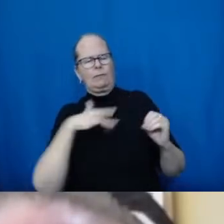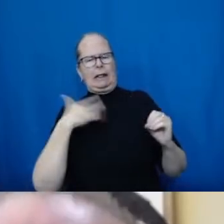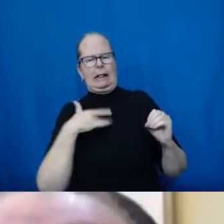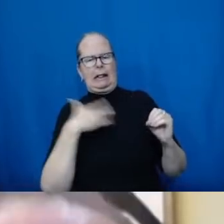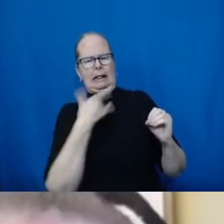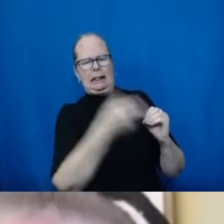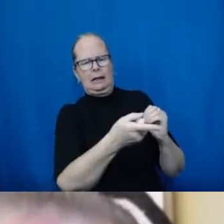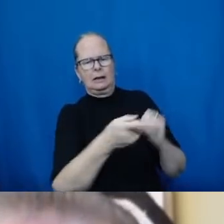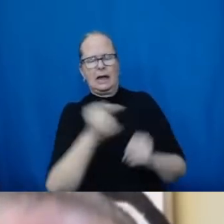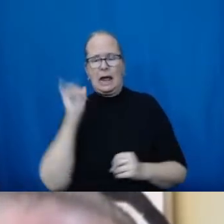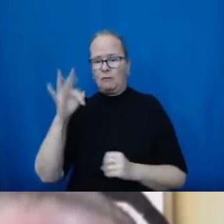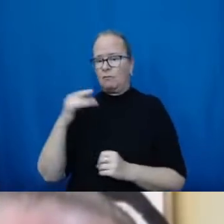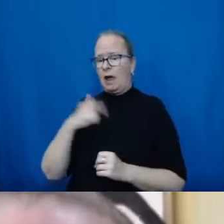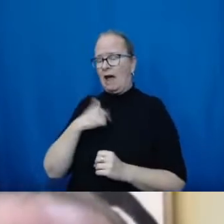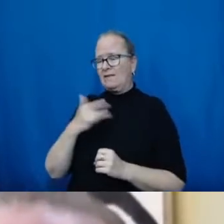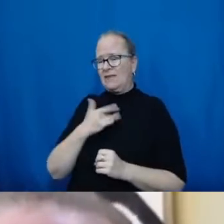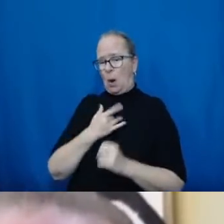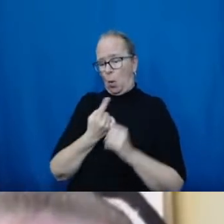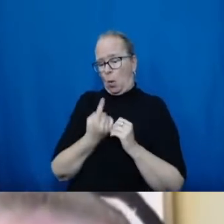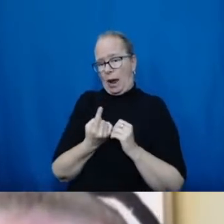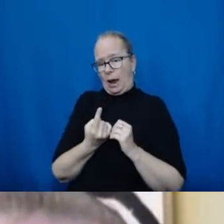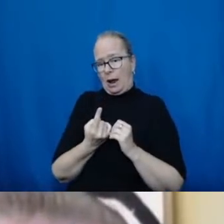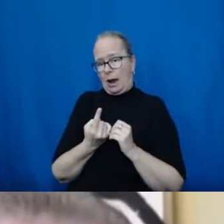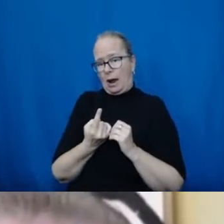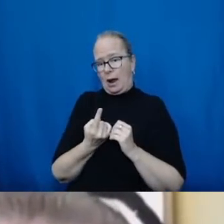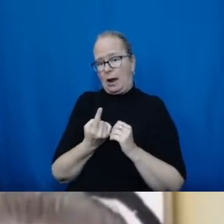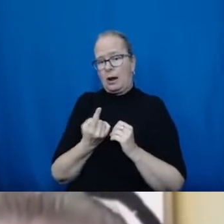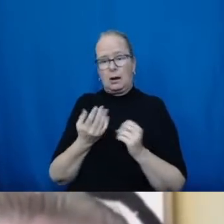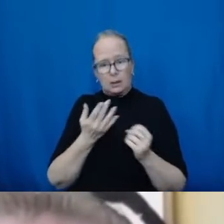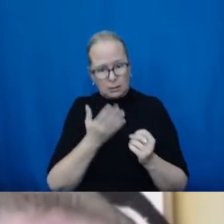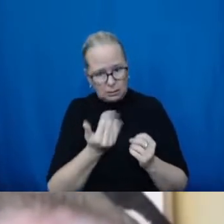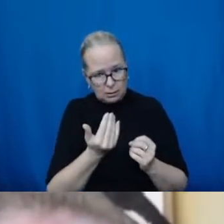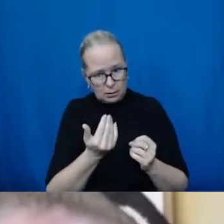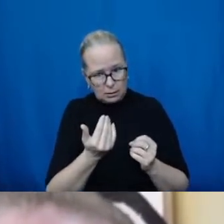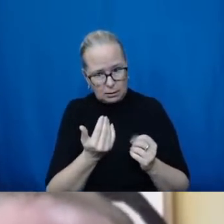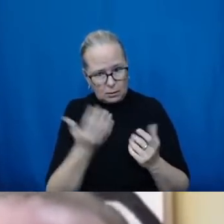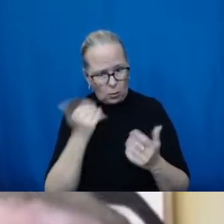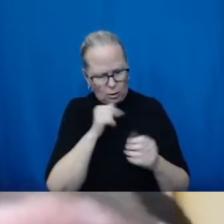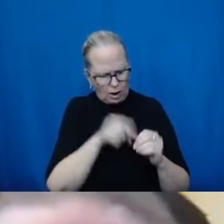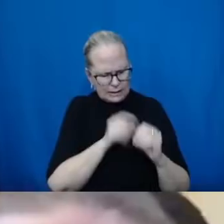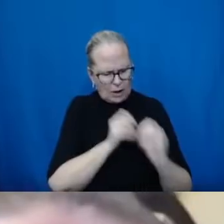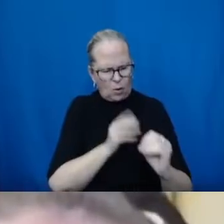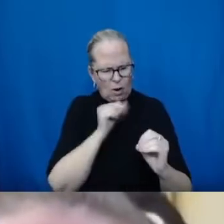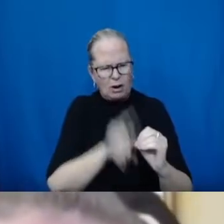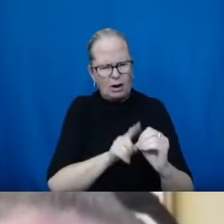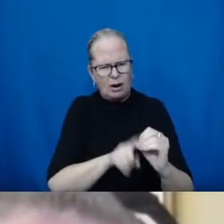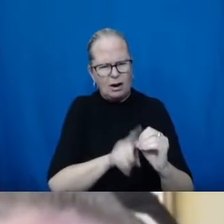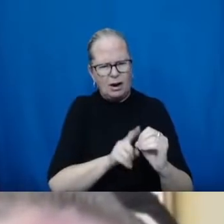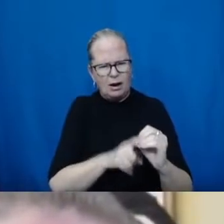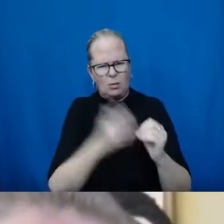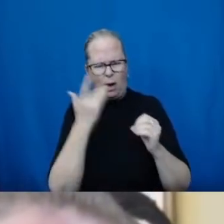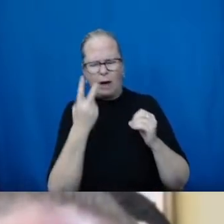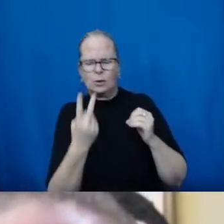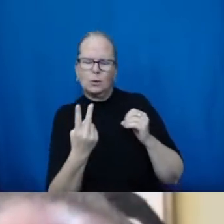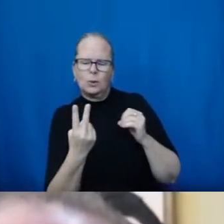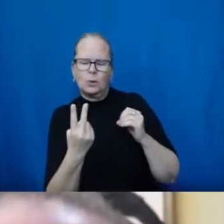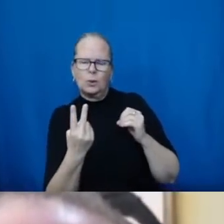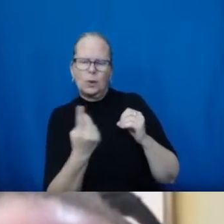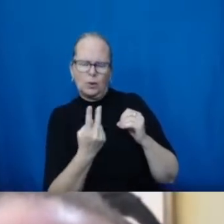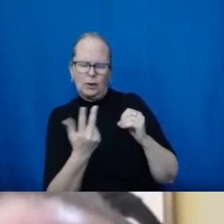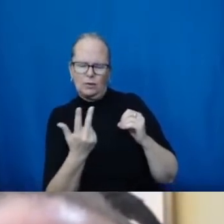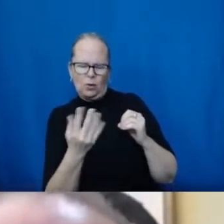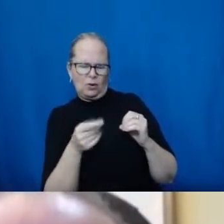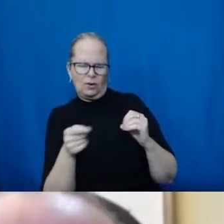you say, why aren't you a 0? What's the difference between you and a 0? What's the thing that makes you say, well, maybe one day I'll get it? And